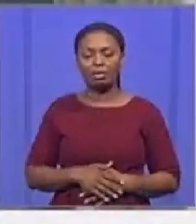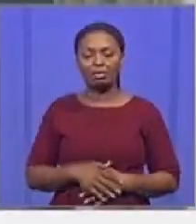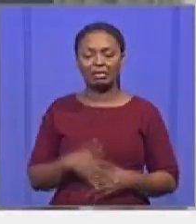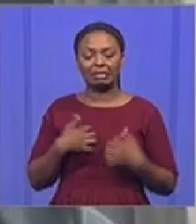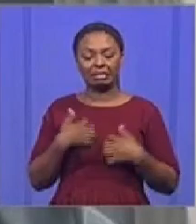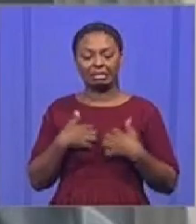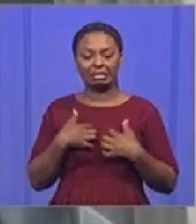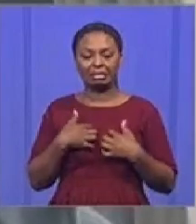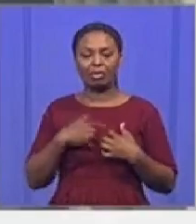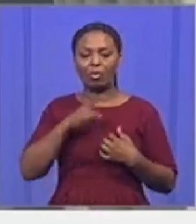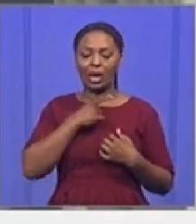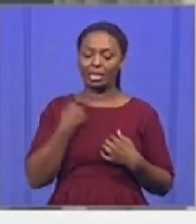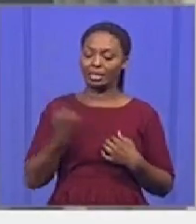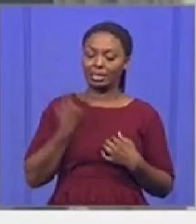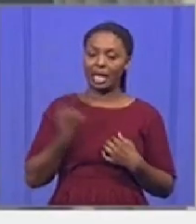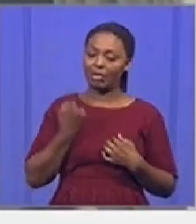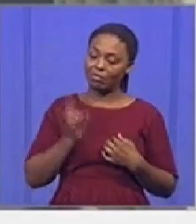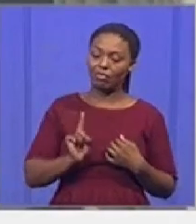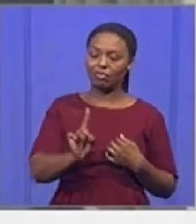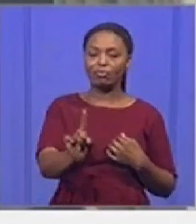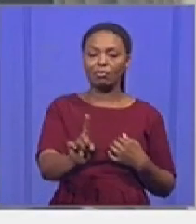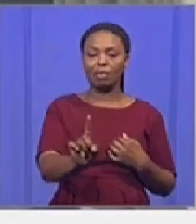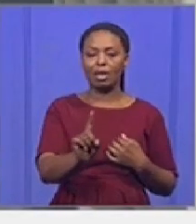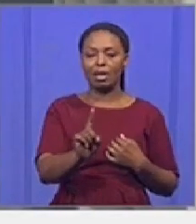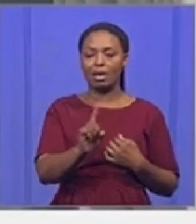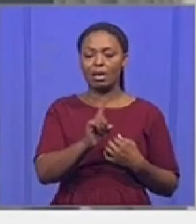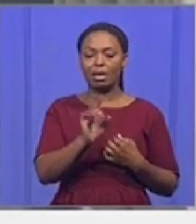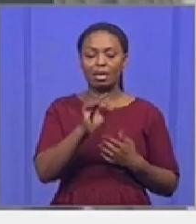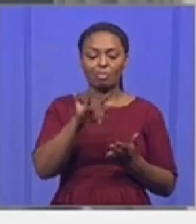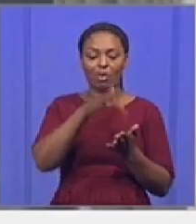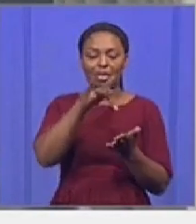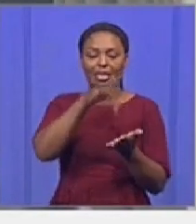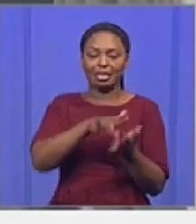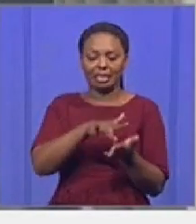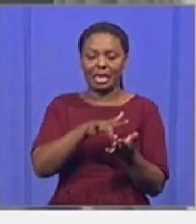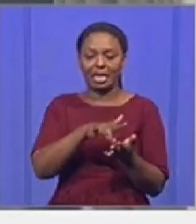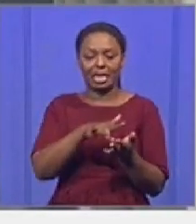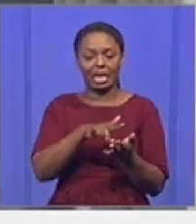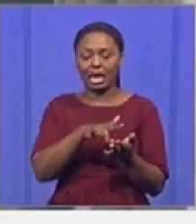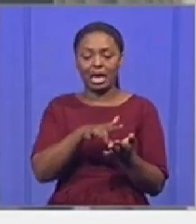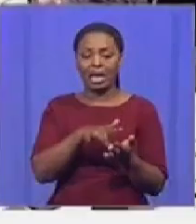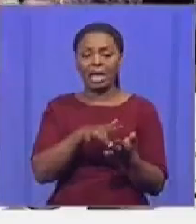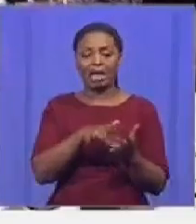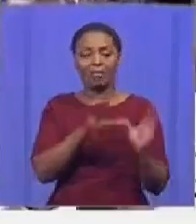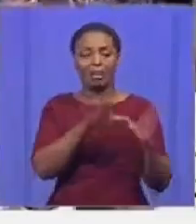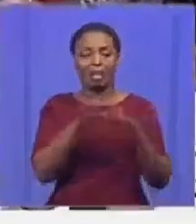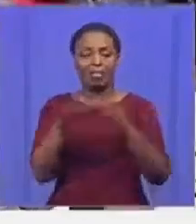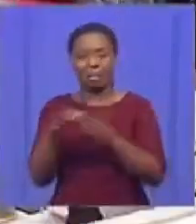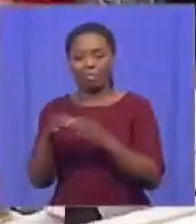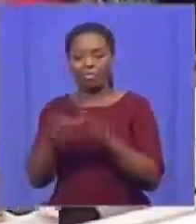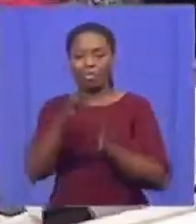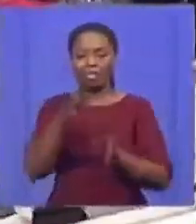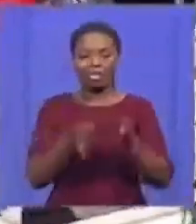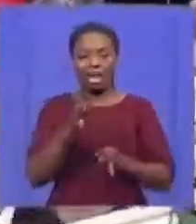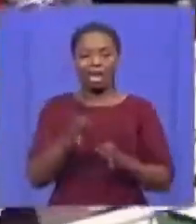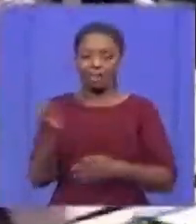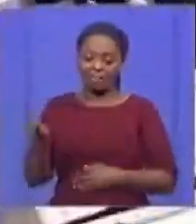he did not put himself there in power. There are various political structures that put him in power.